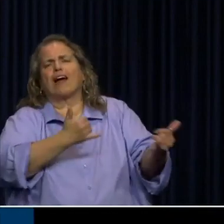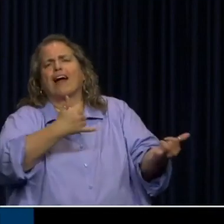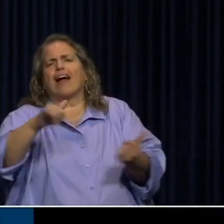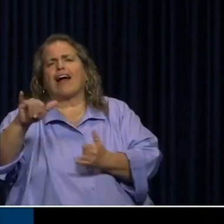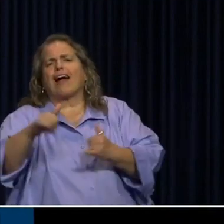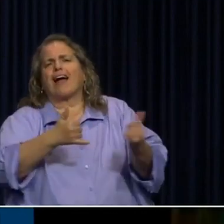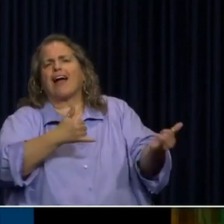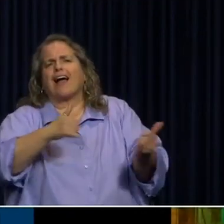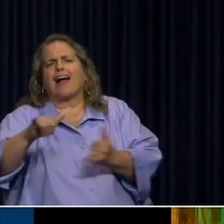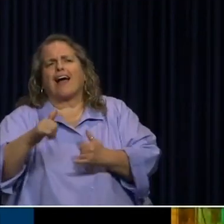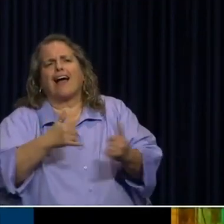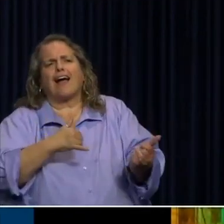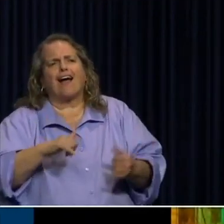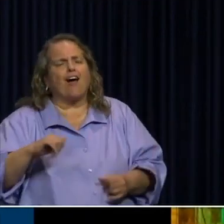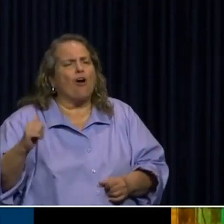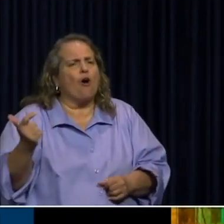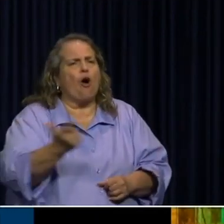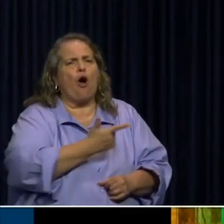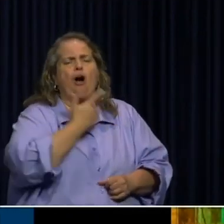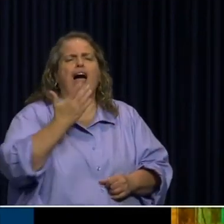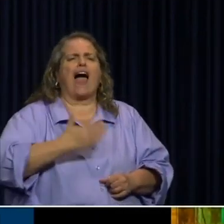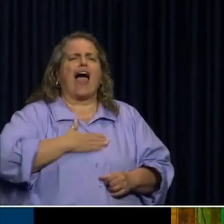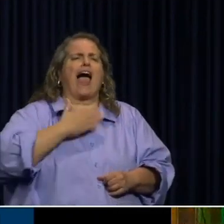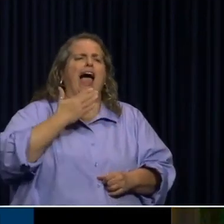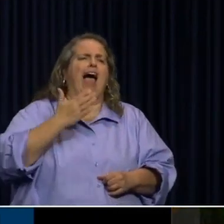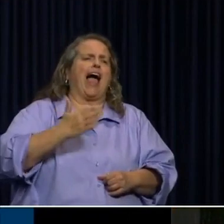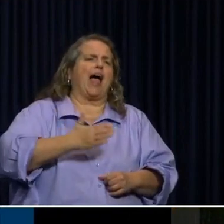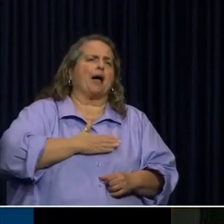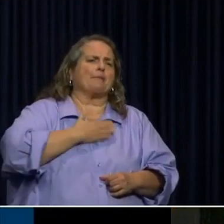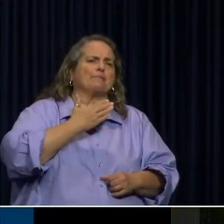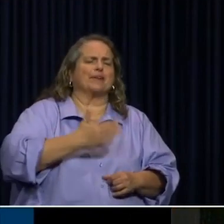merry, all happy and bright.